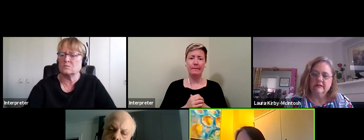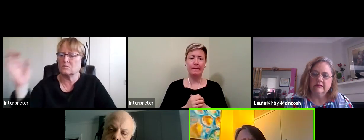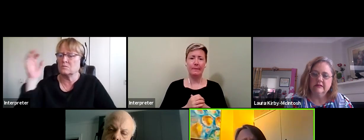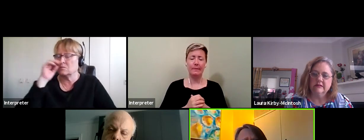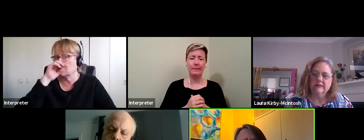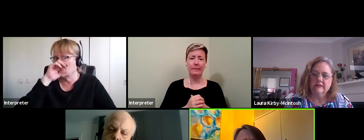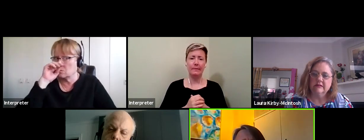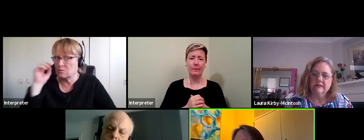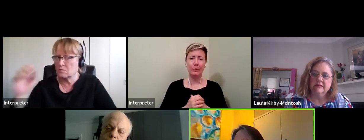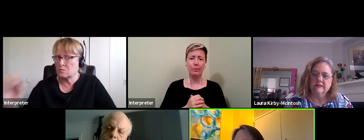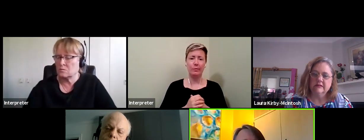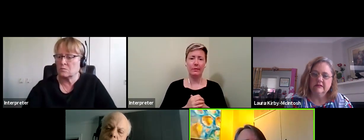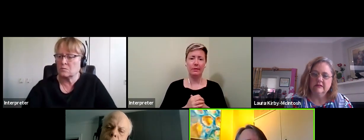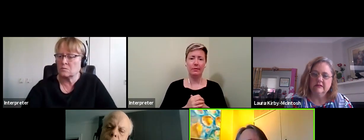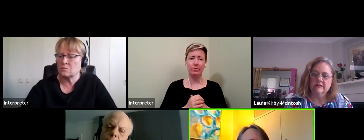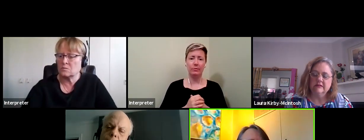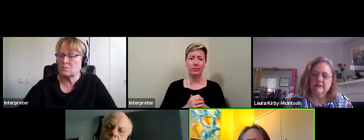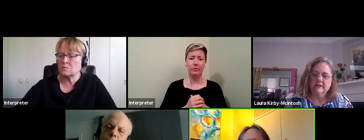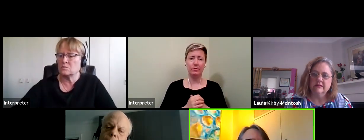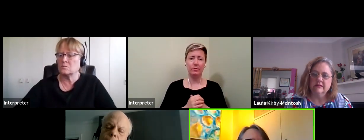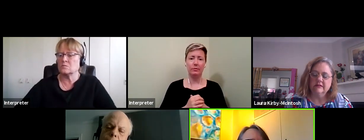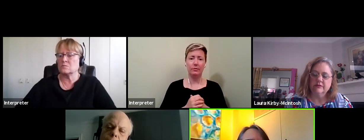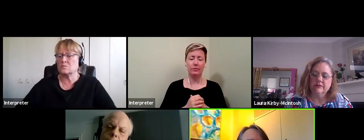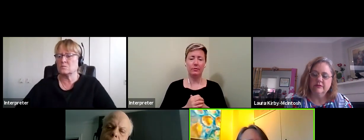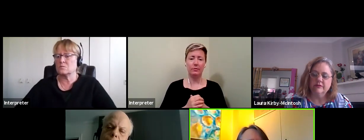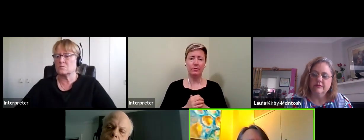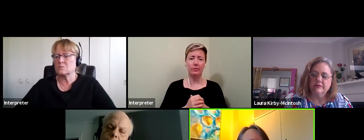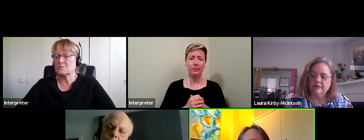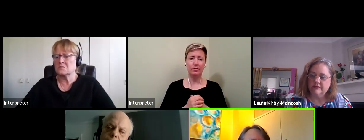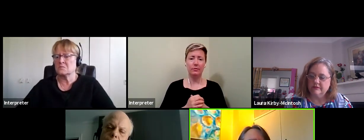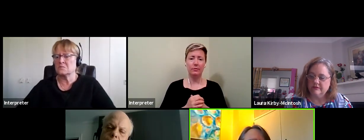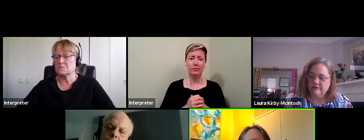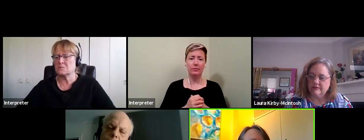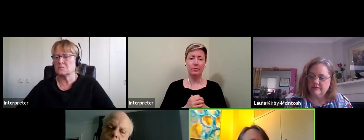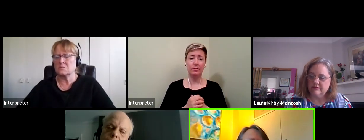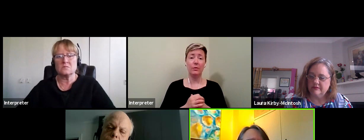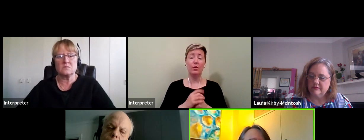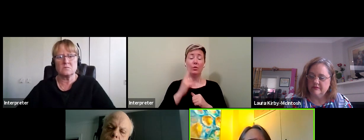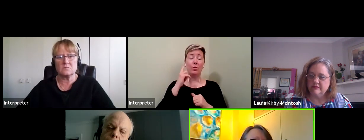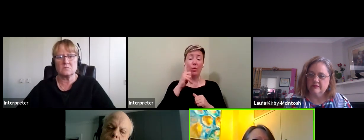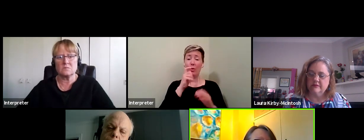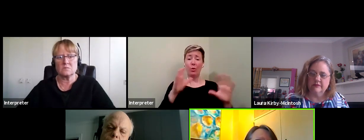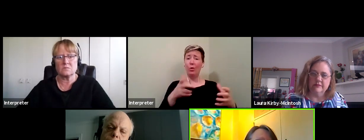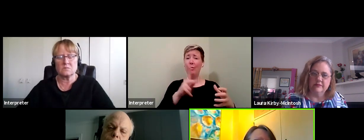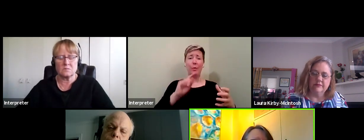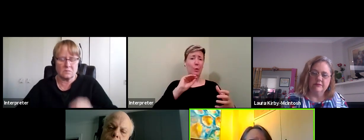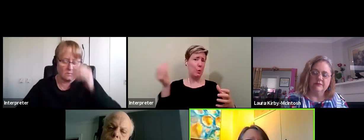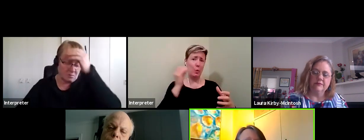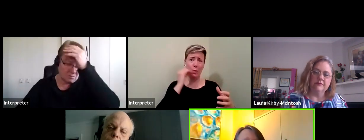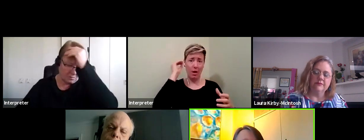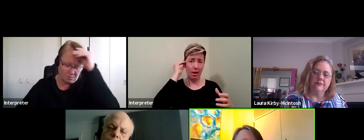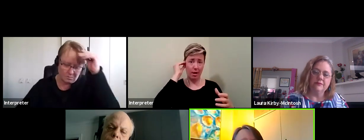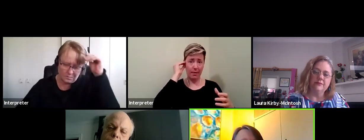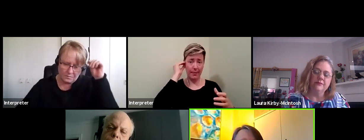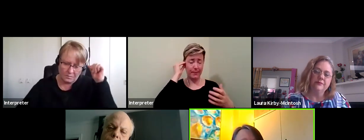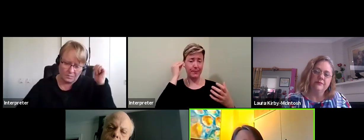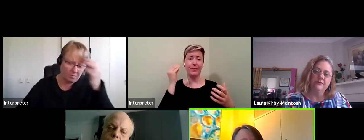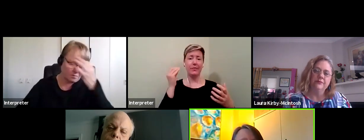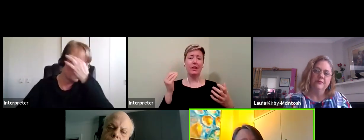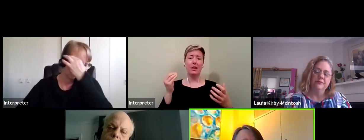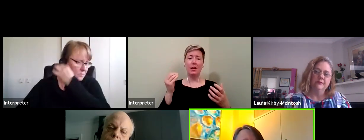I'm hoping particularly for the group of people who are homeless both sheltered, and we're not talking